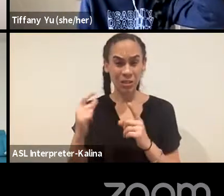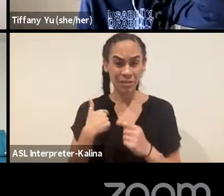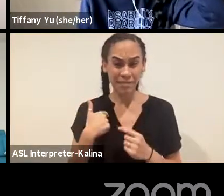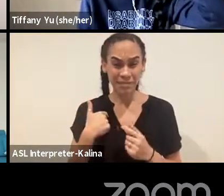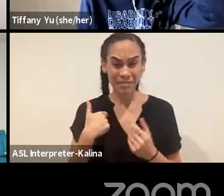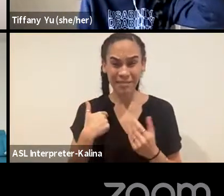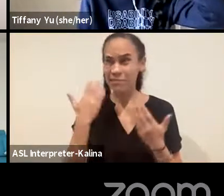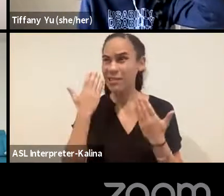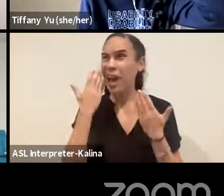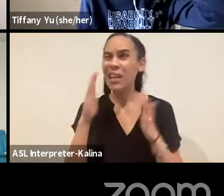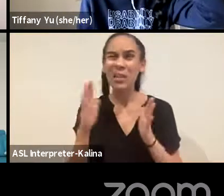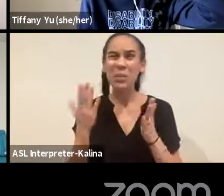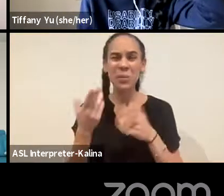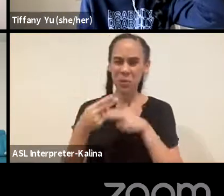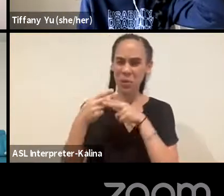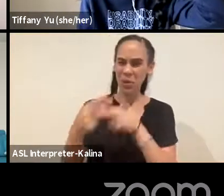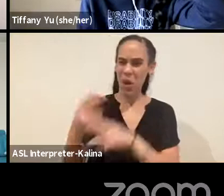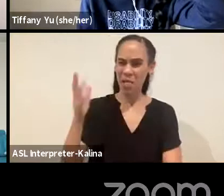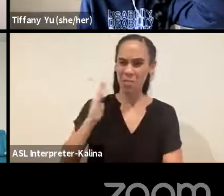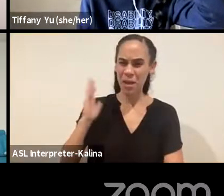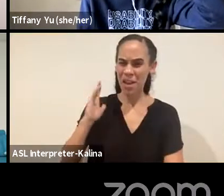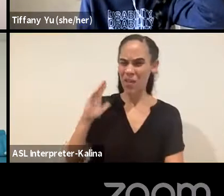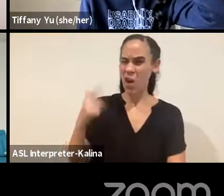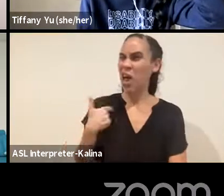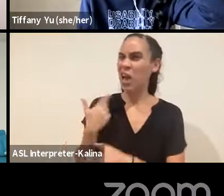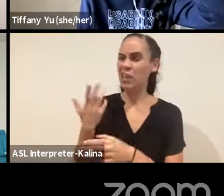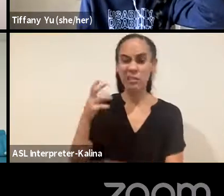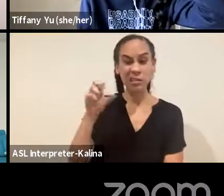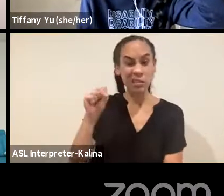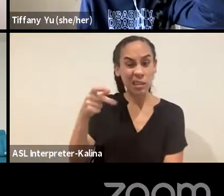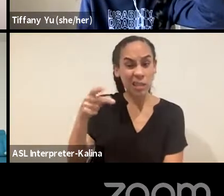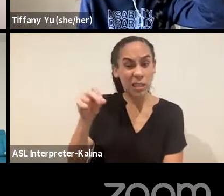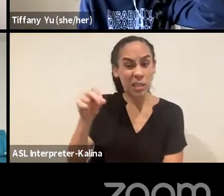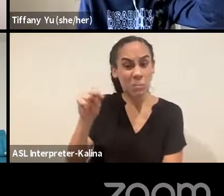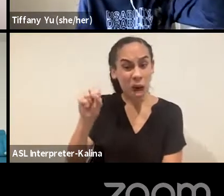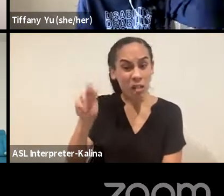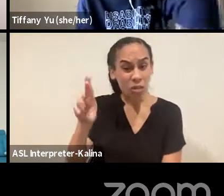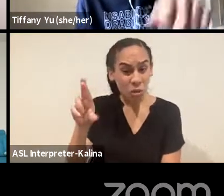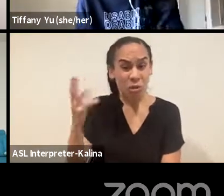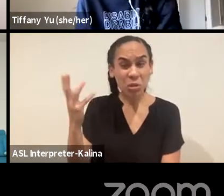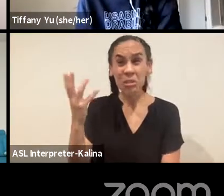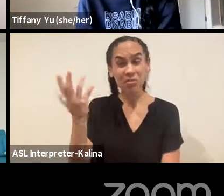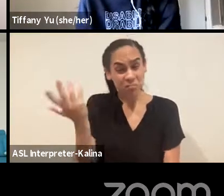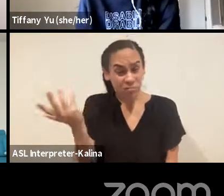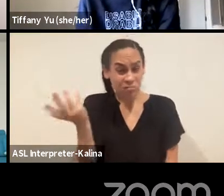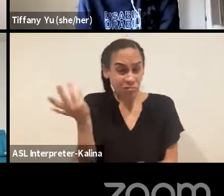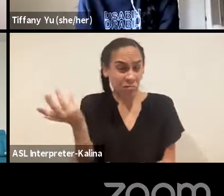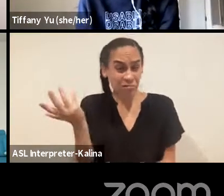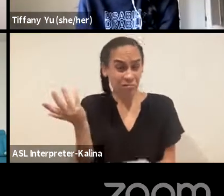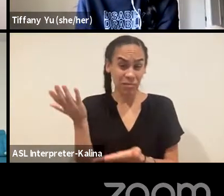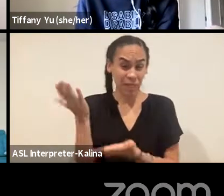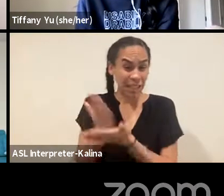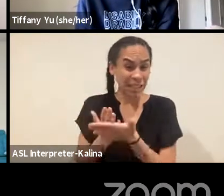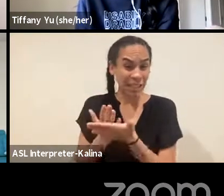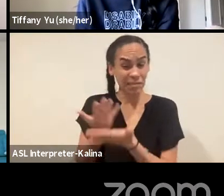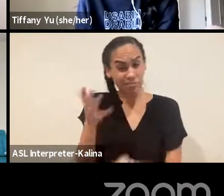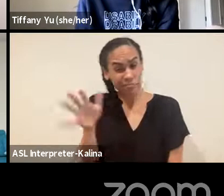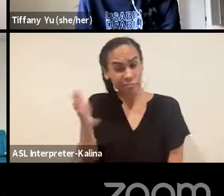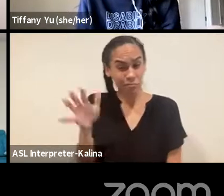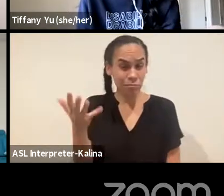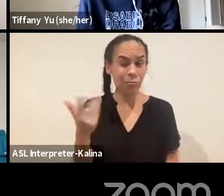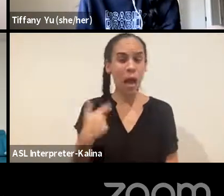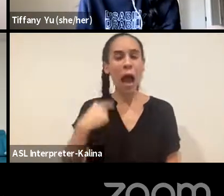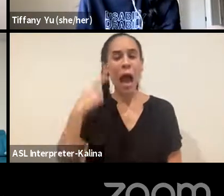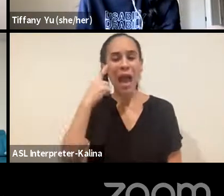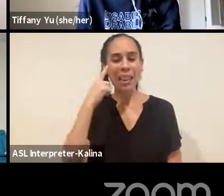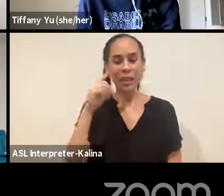it a sponsor, which I think, on some levels there is sponsorship, but I think the action